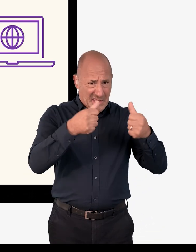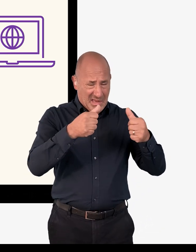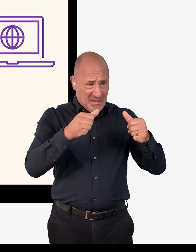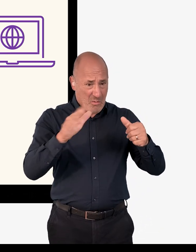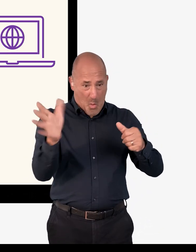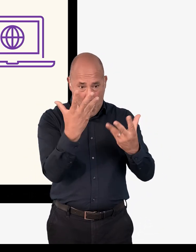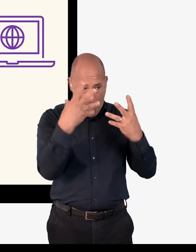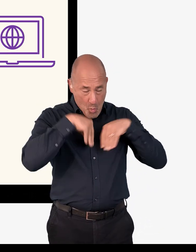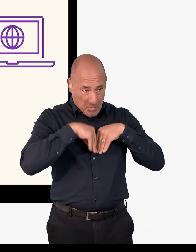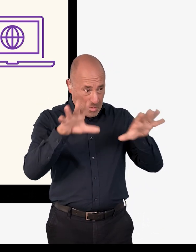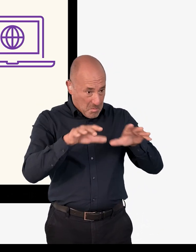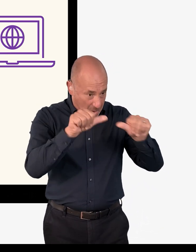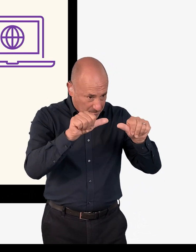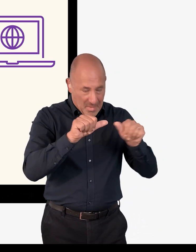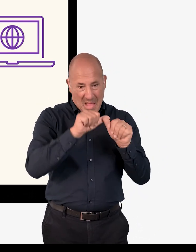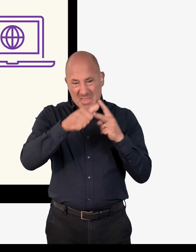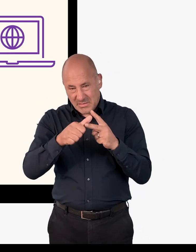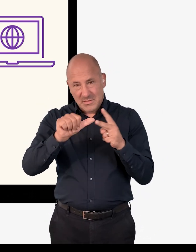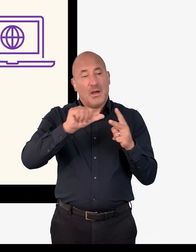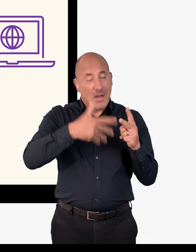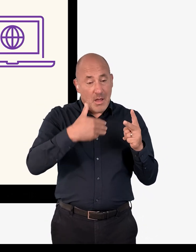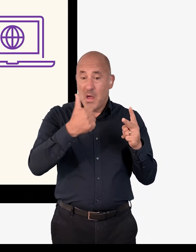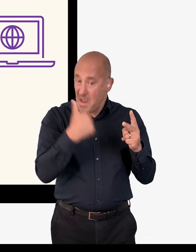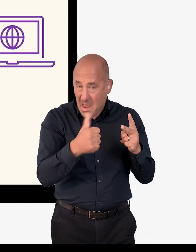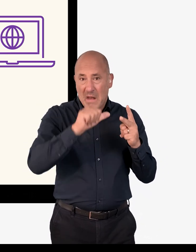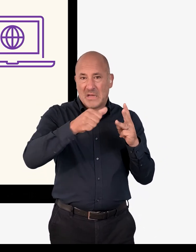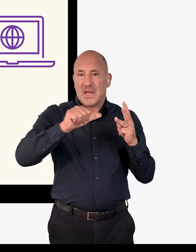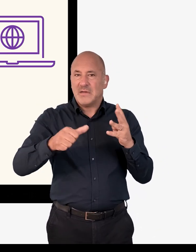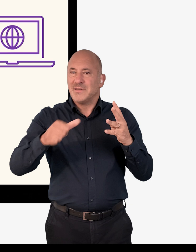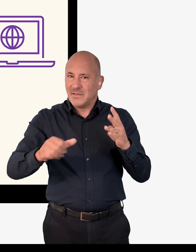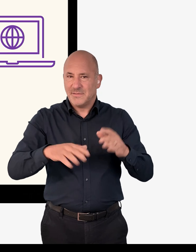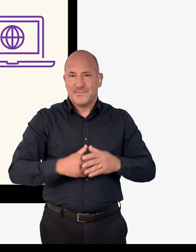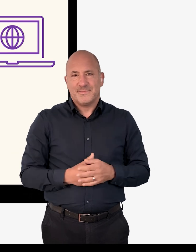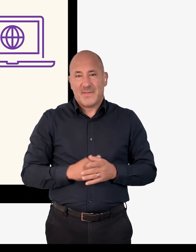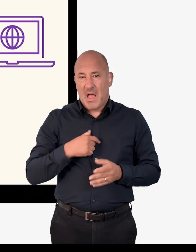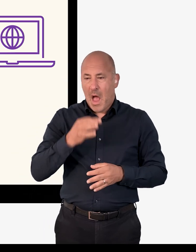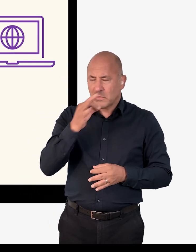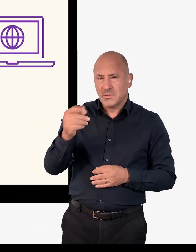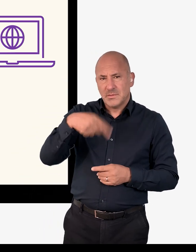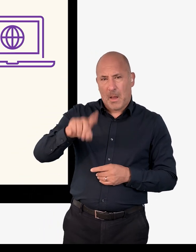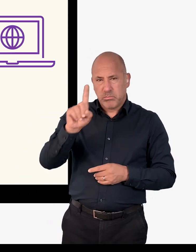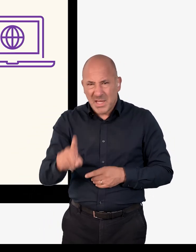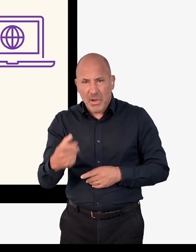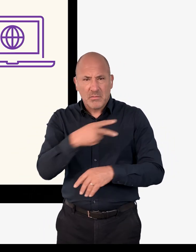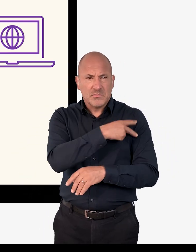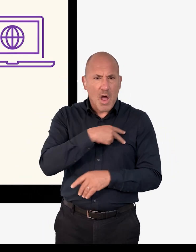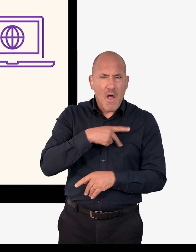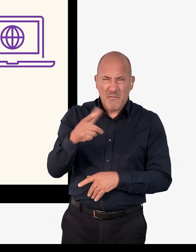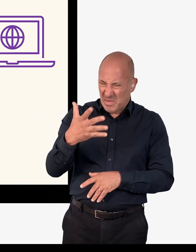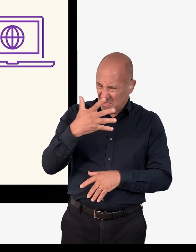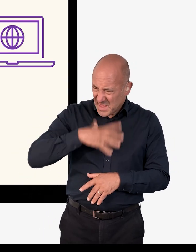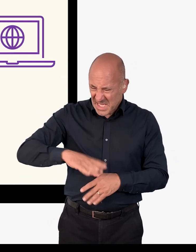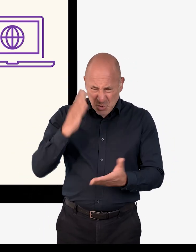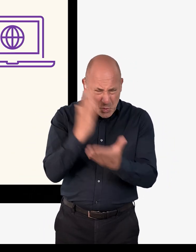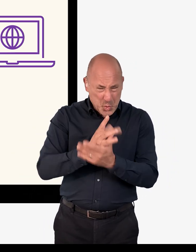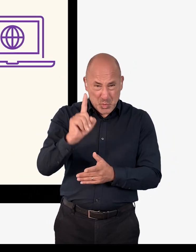and well and make sure everyone is on board before moving on. Find out from users and staff what is